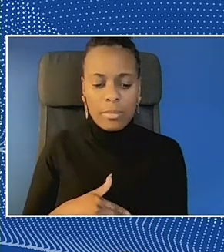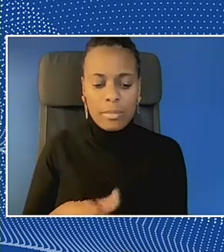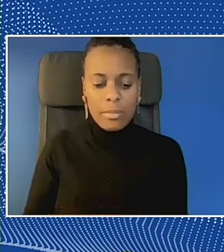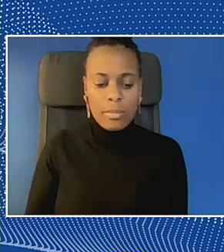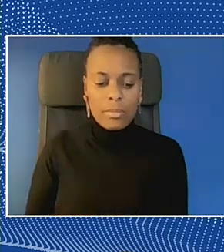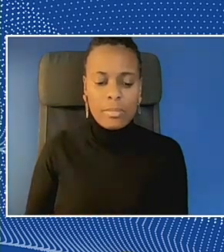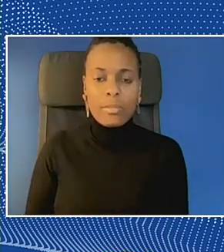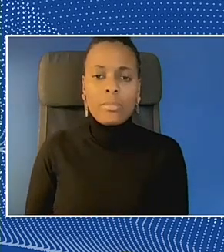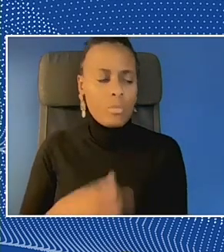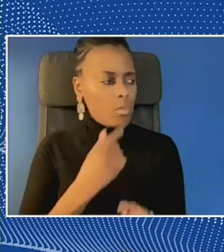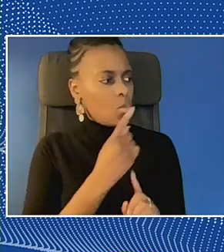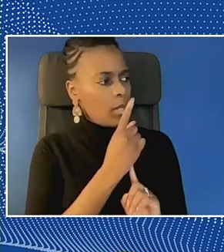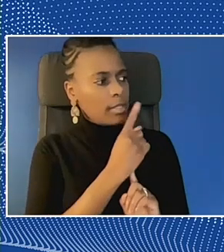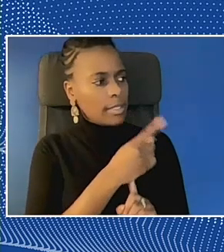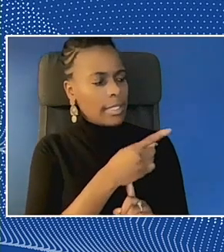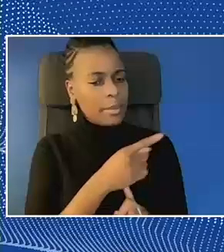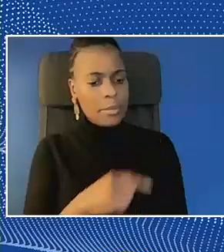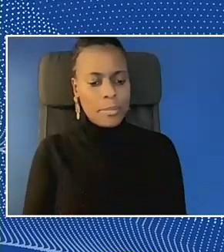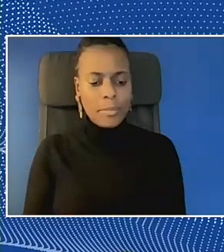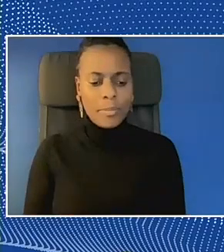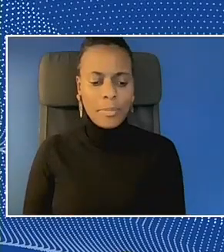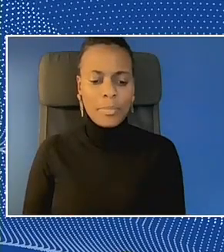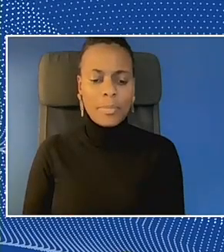Give me just a second.